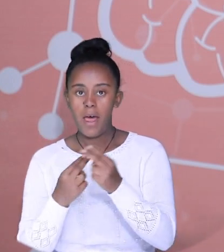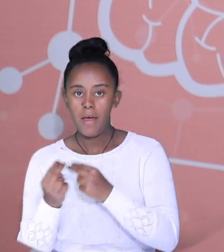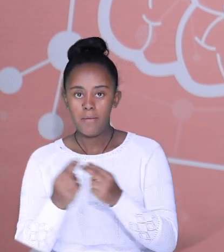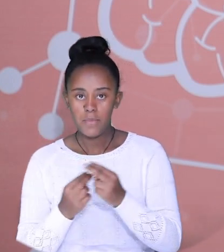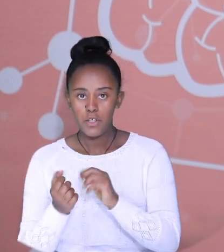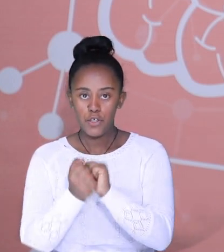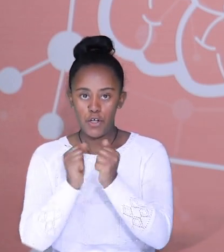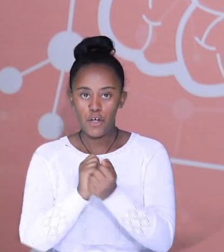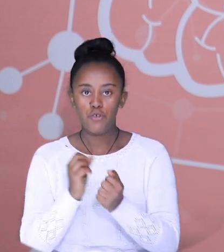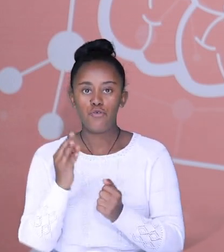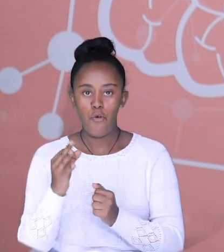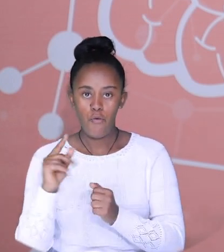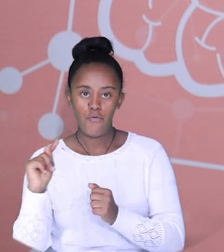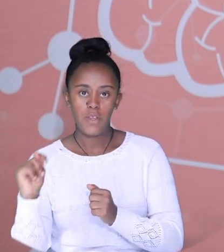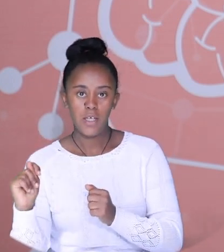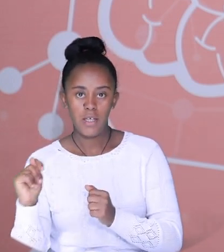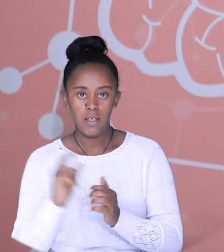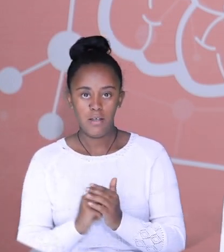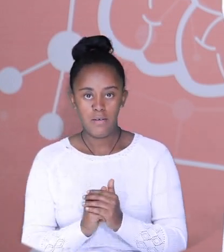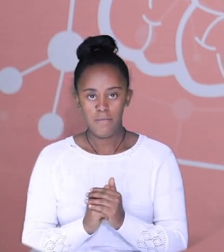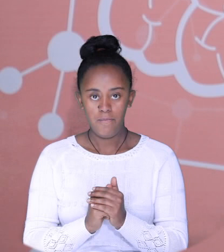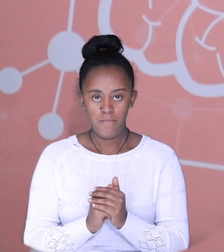of T.